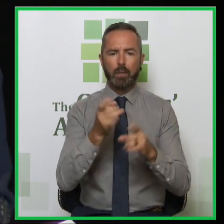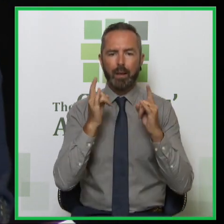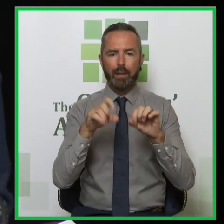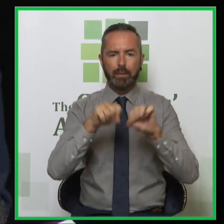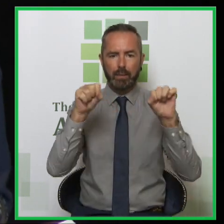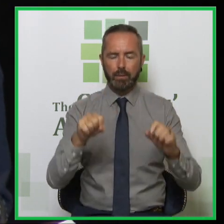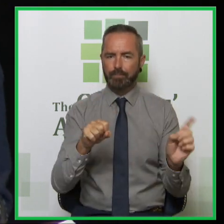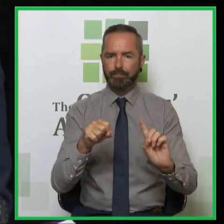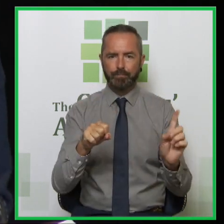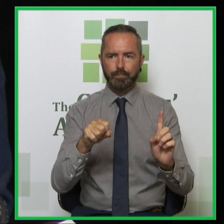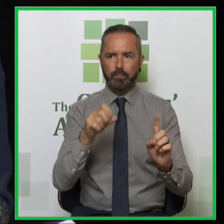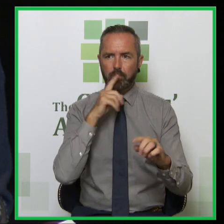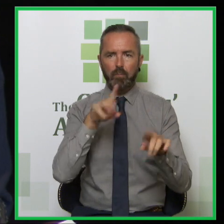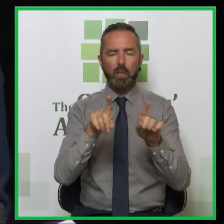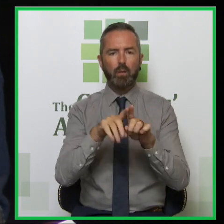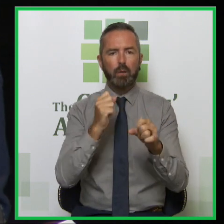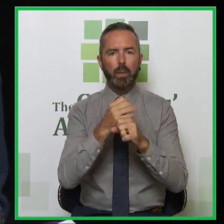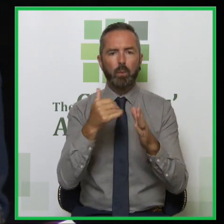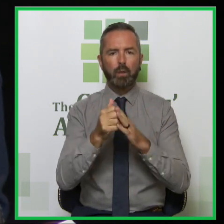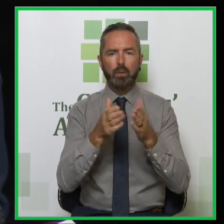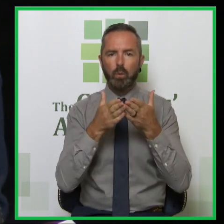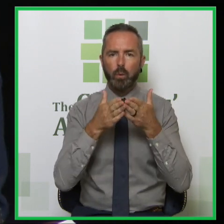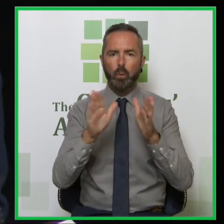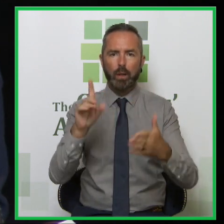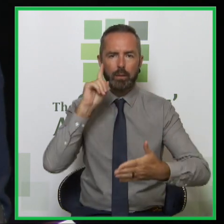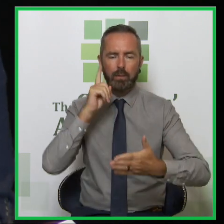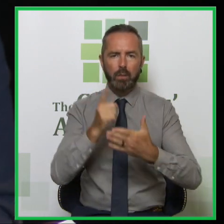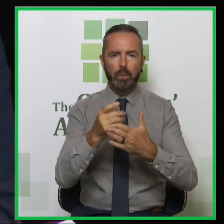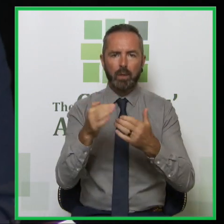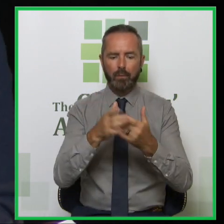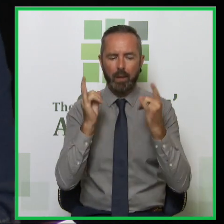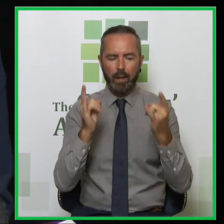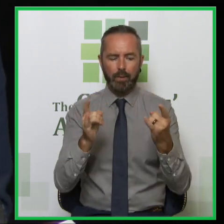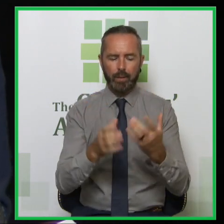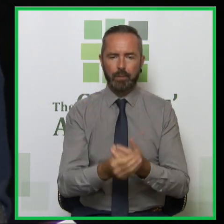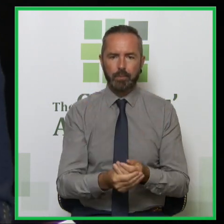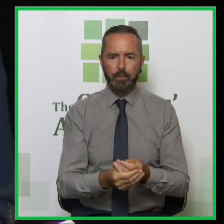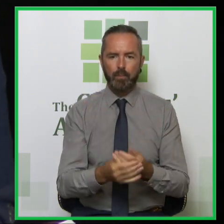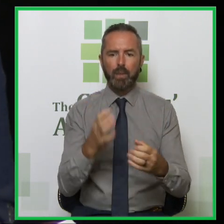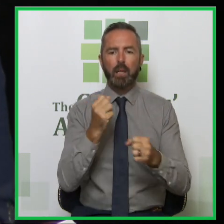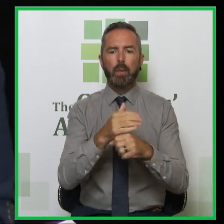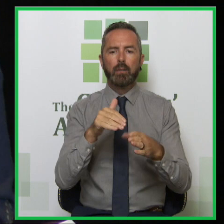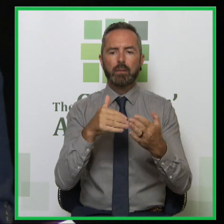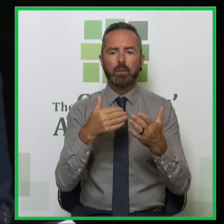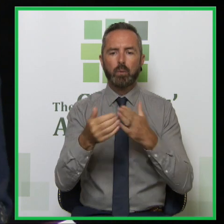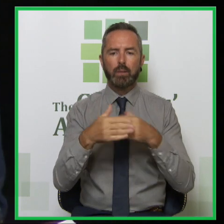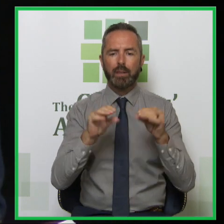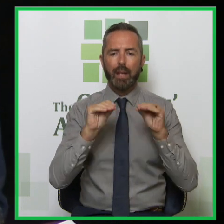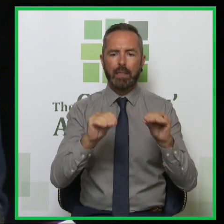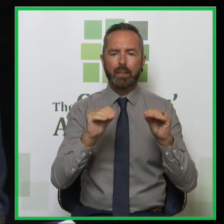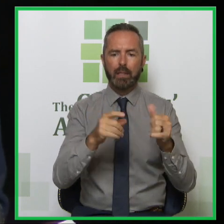system, but it was also about the wider determinants of health. It was about education,